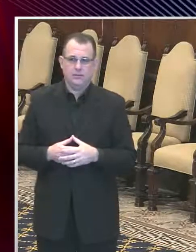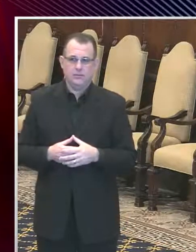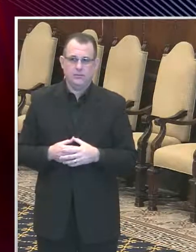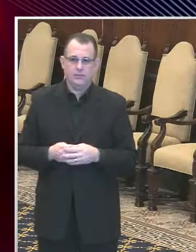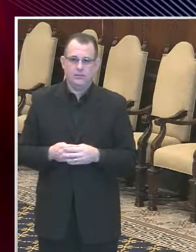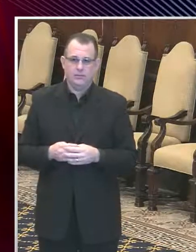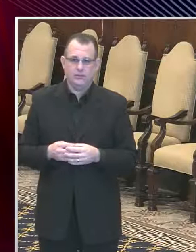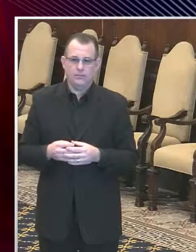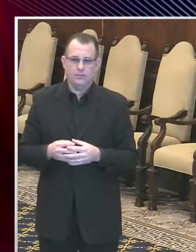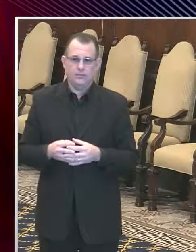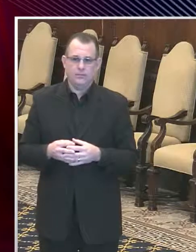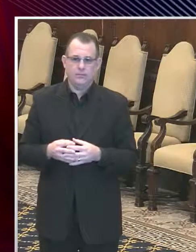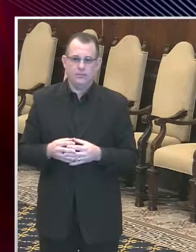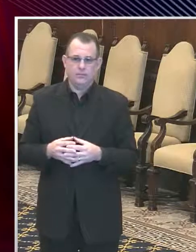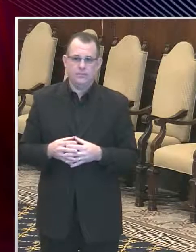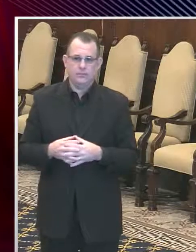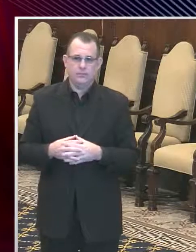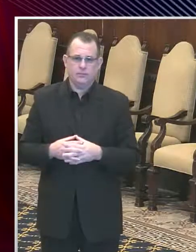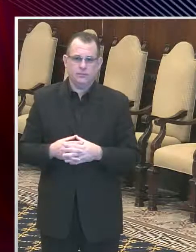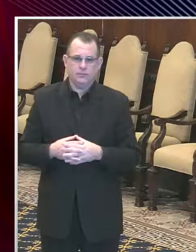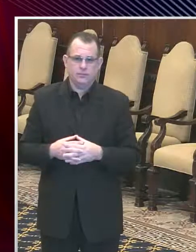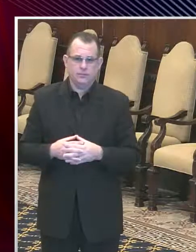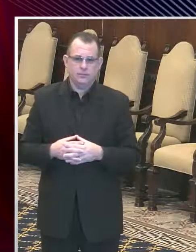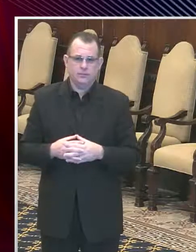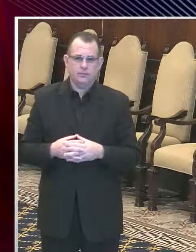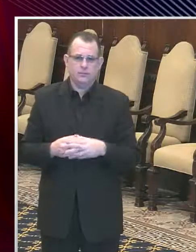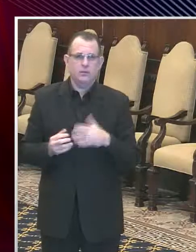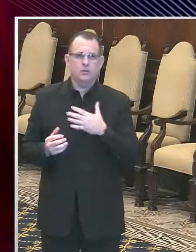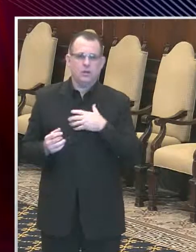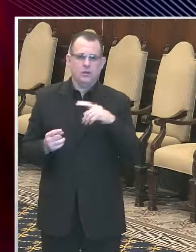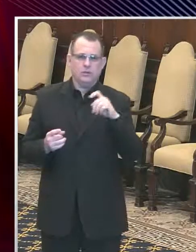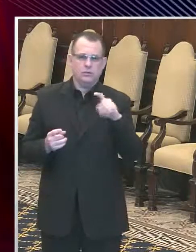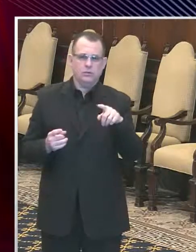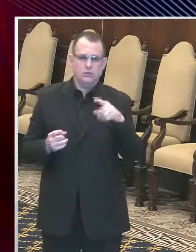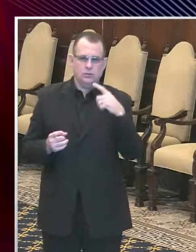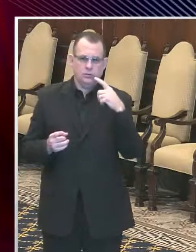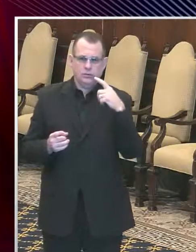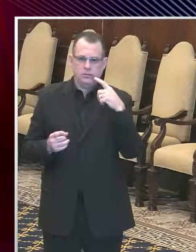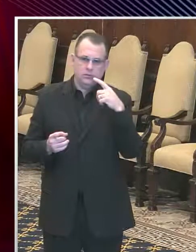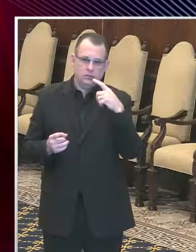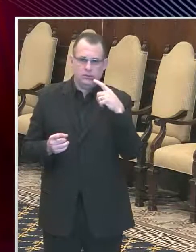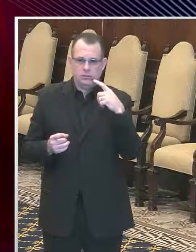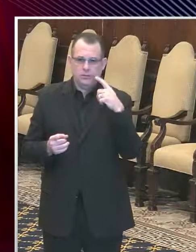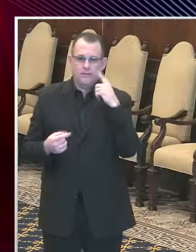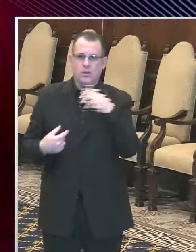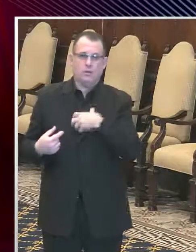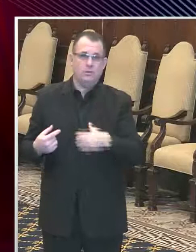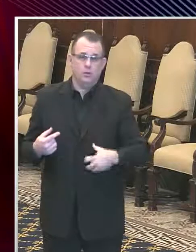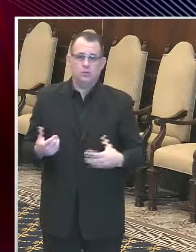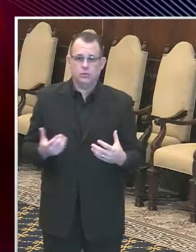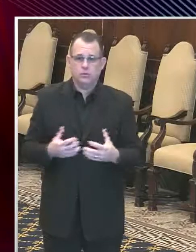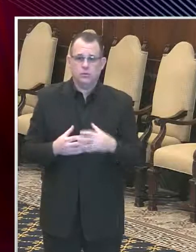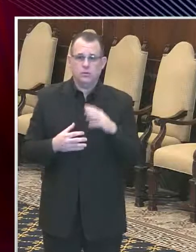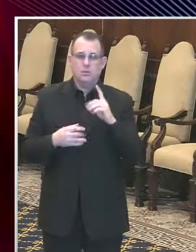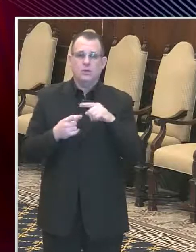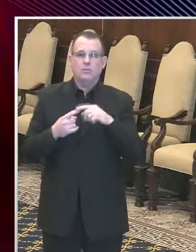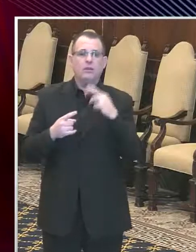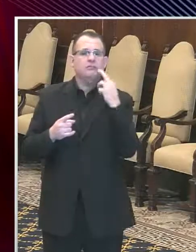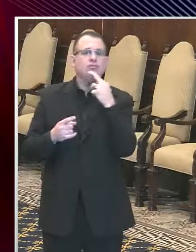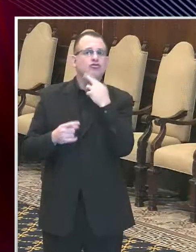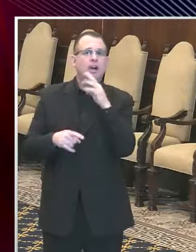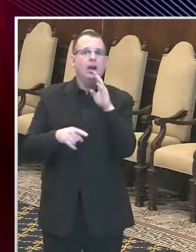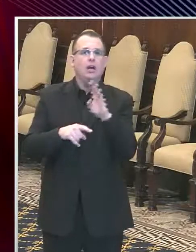Sorry, muting issue. My questions are, I guess, to Mayor Kenny about the restaurant industry, which is